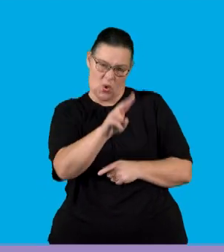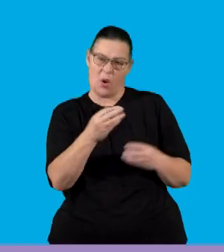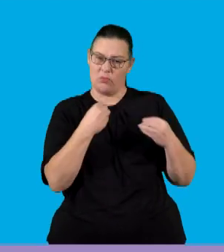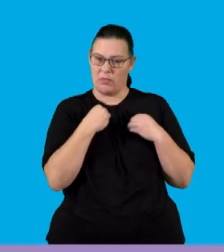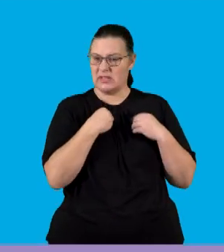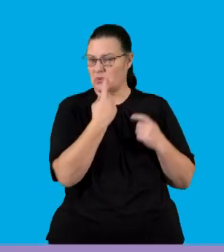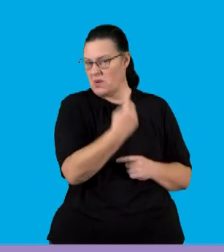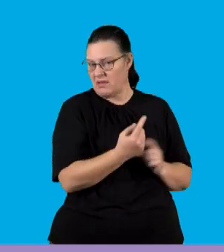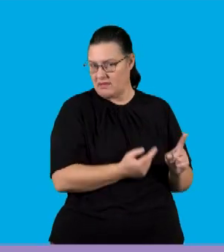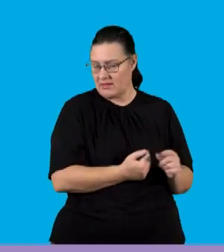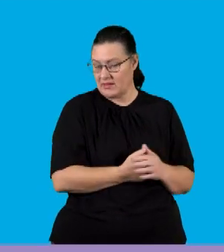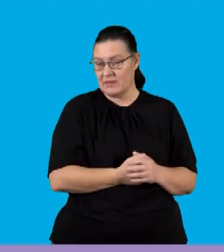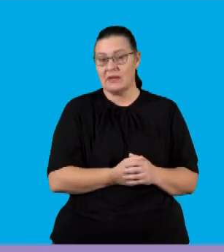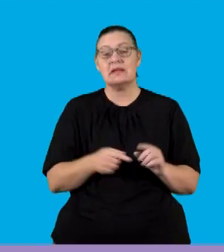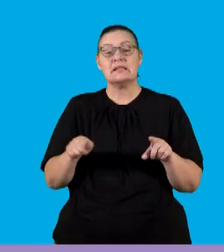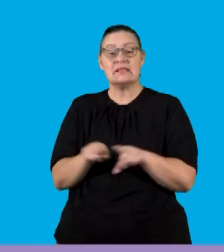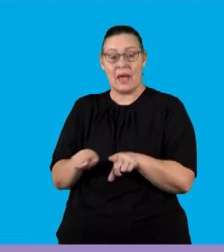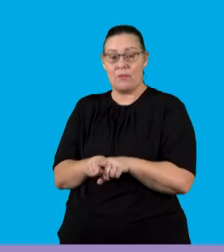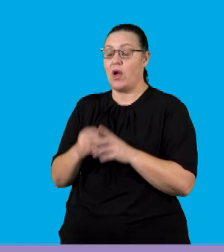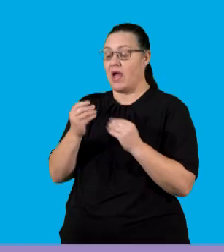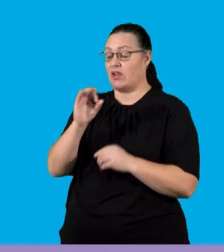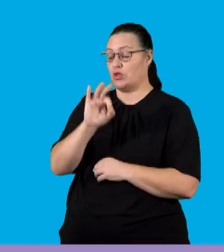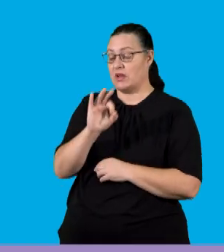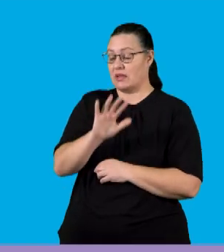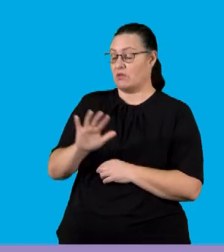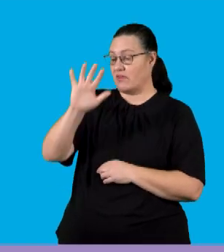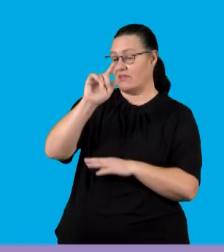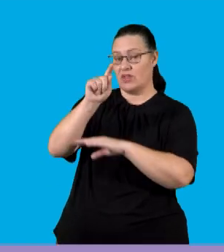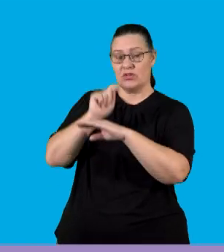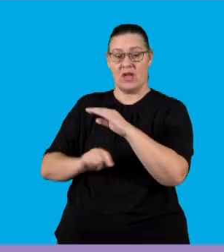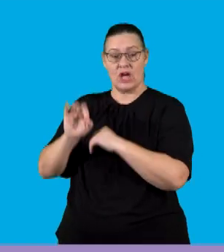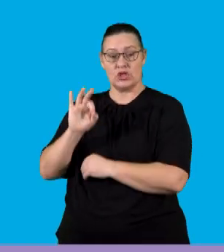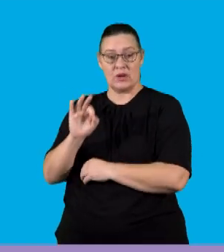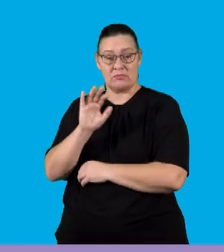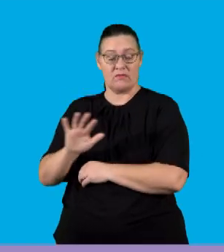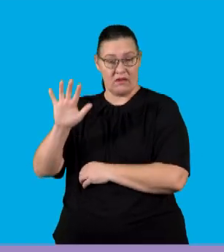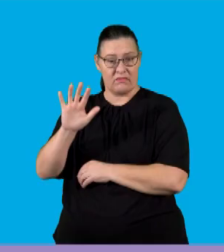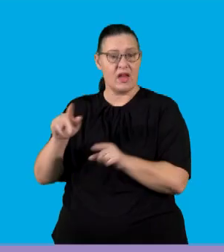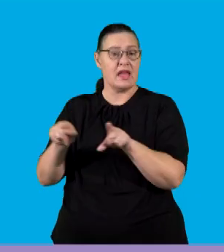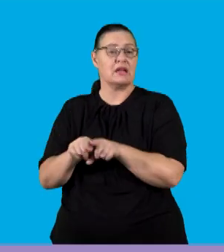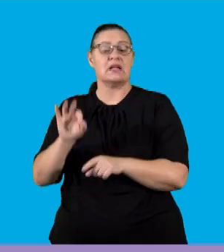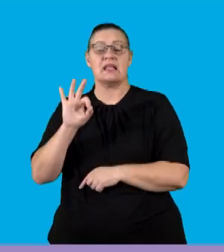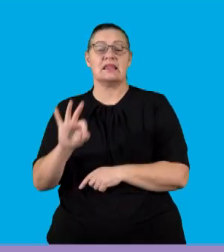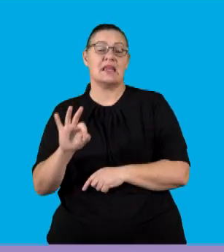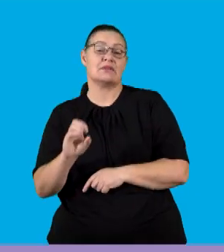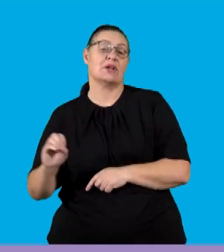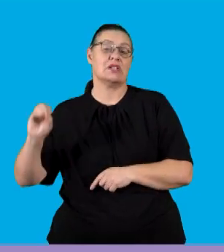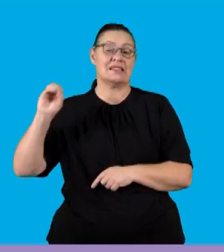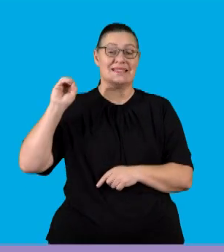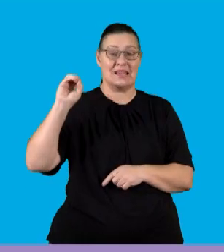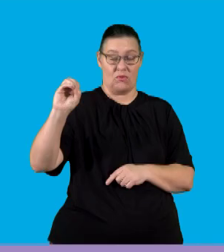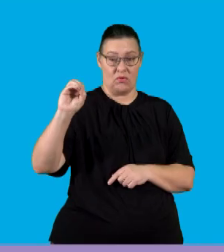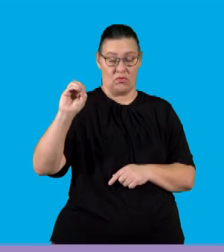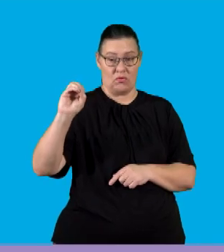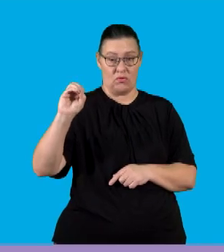of 1. Again, we have 3 exponent 5 divided by 3 exponent 5 is equals to 3 exponent